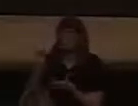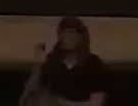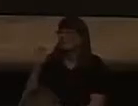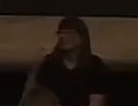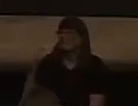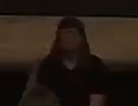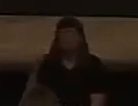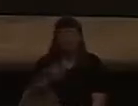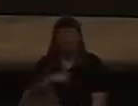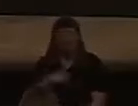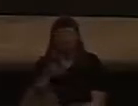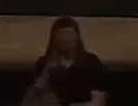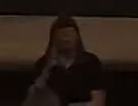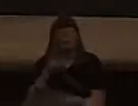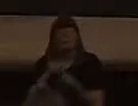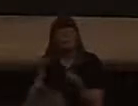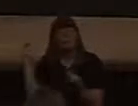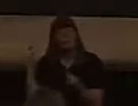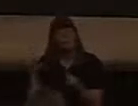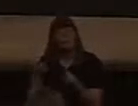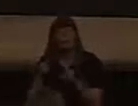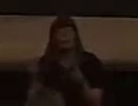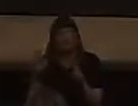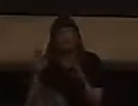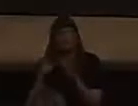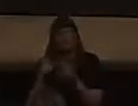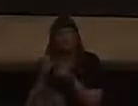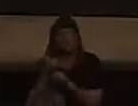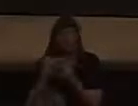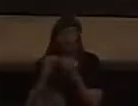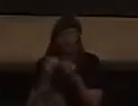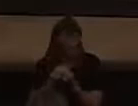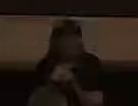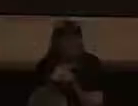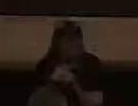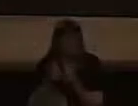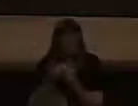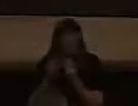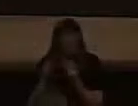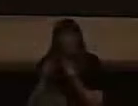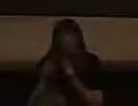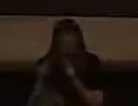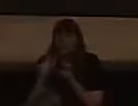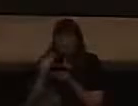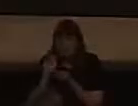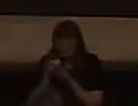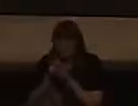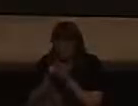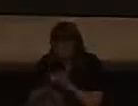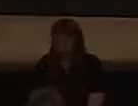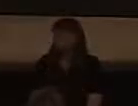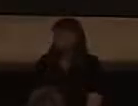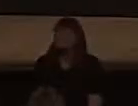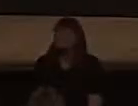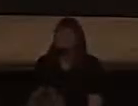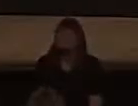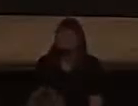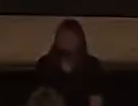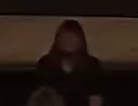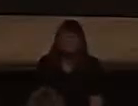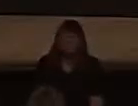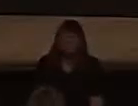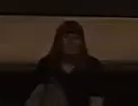I speak from the perspective of very small cultural organizations with very small budgets. I would say